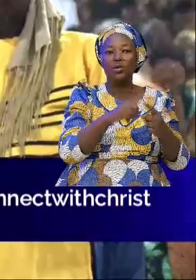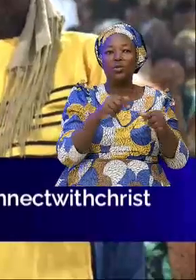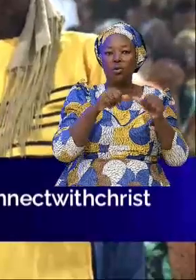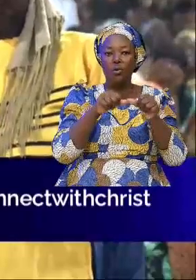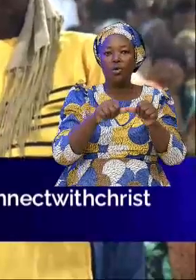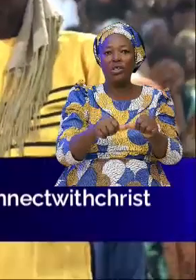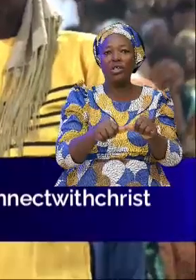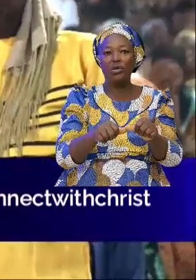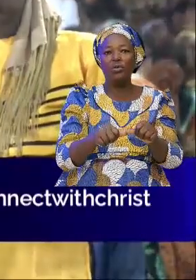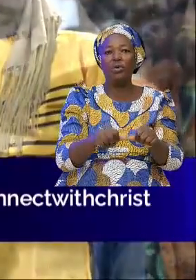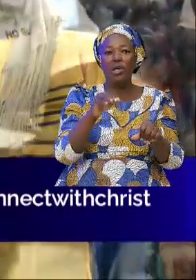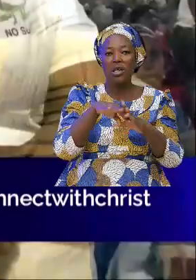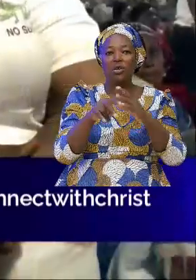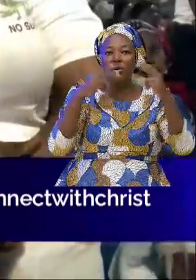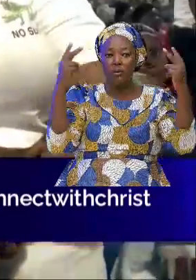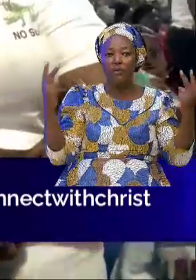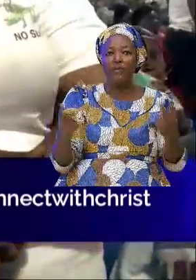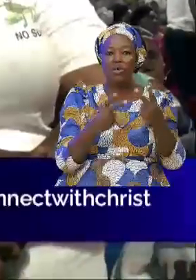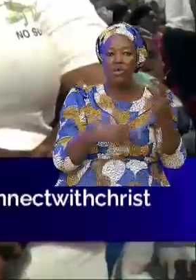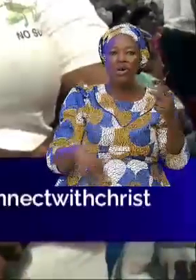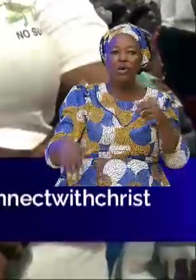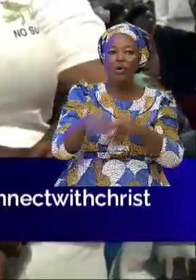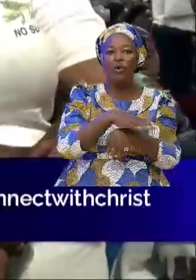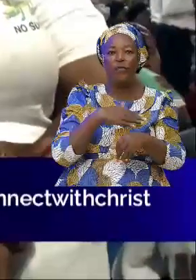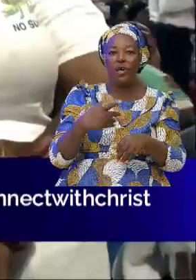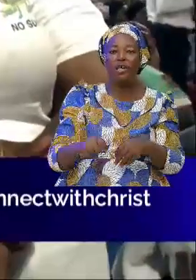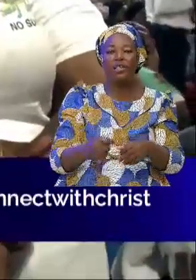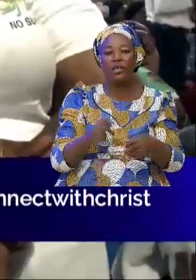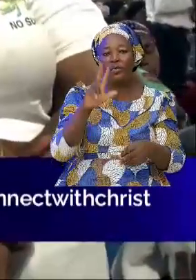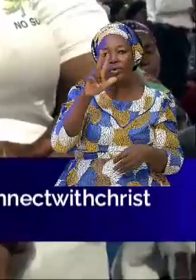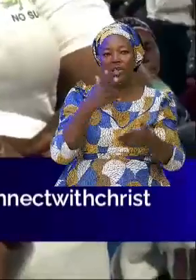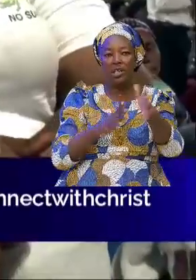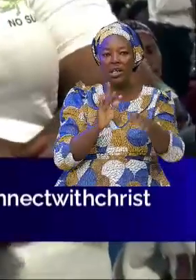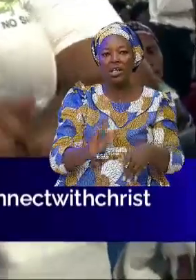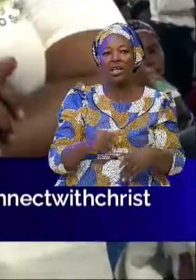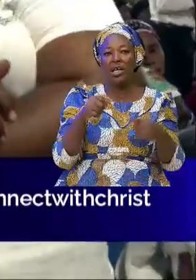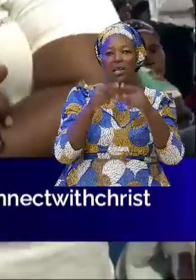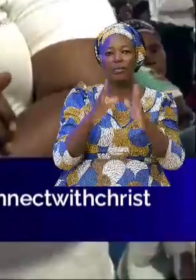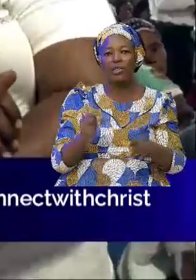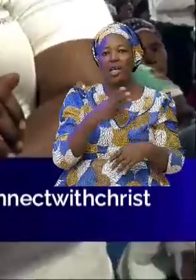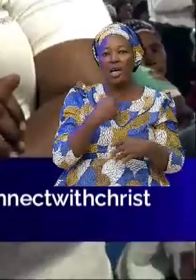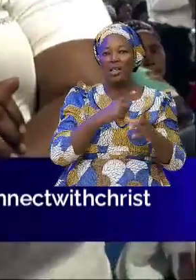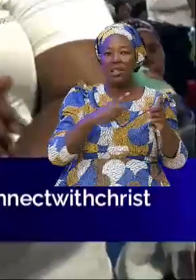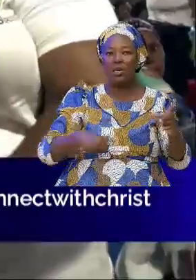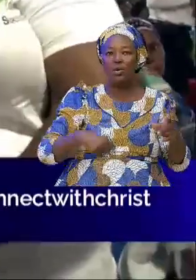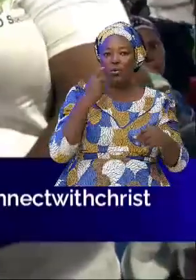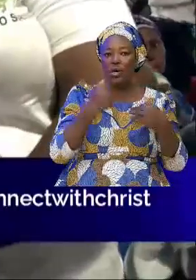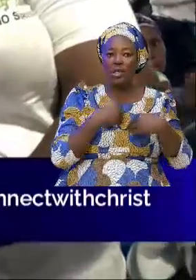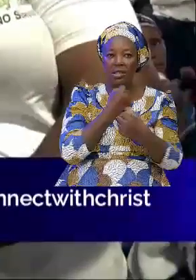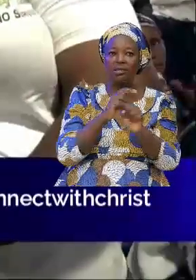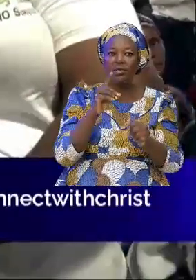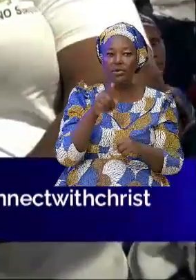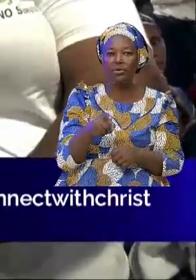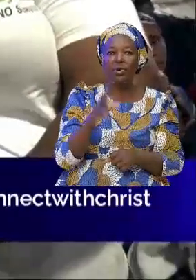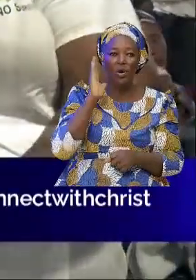in your faith and to maintain your victory over the three deadly